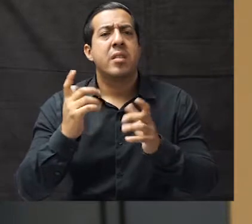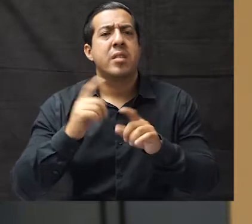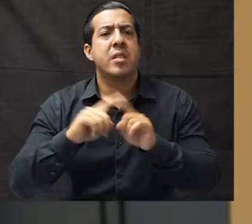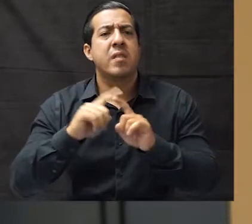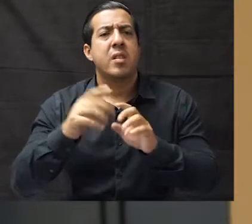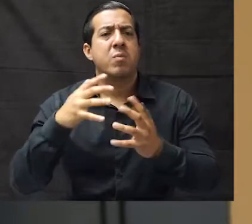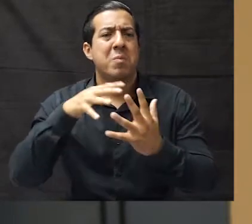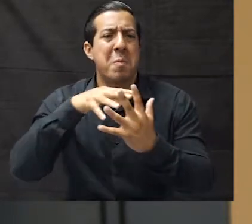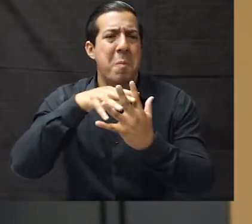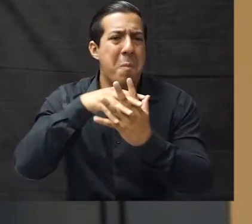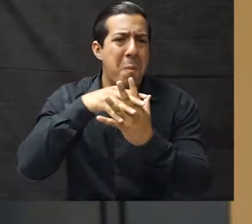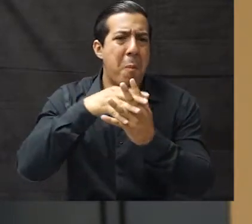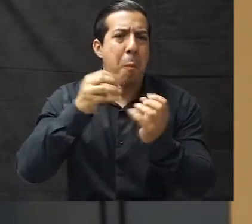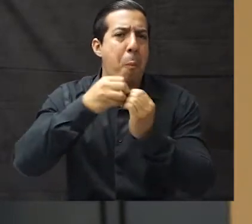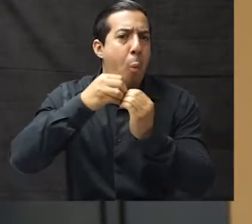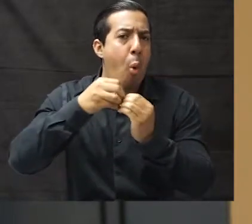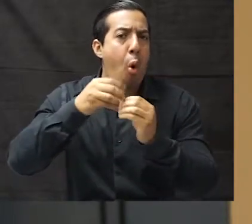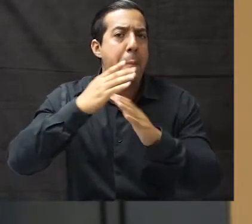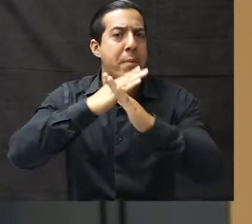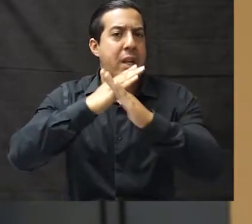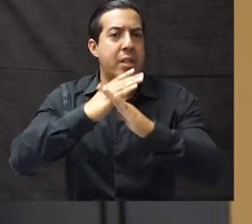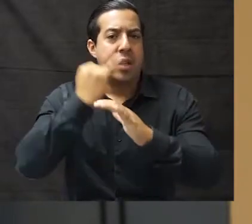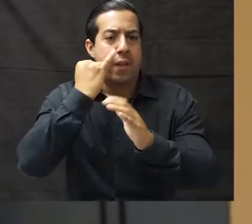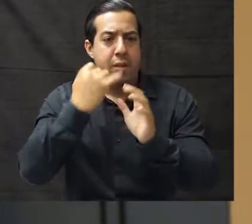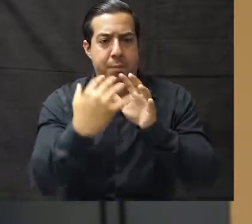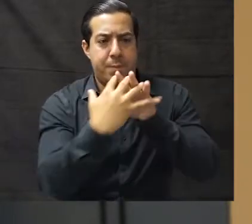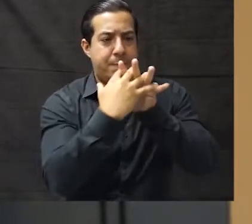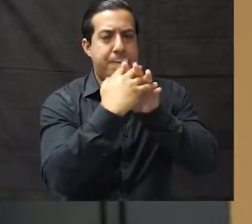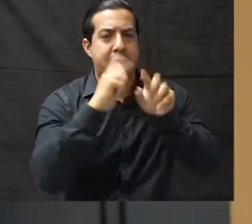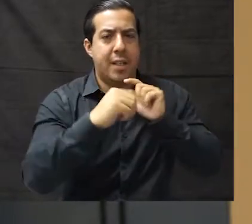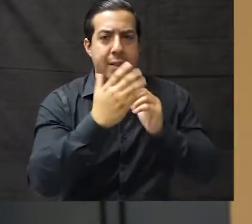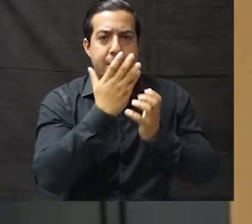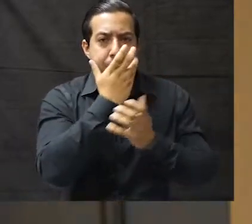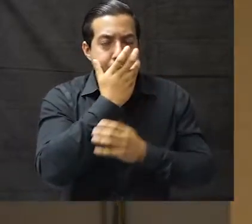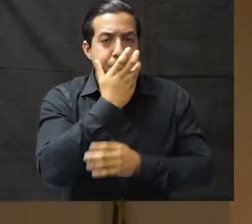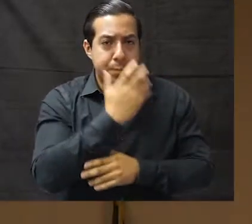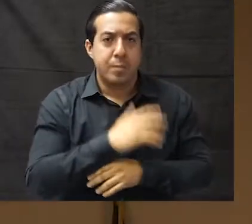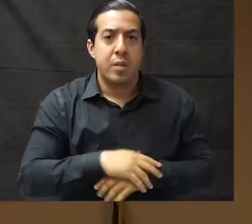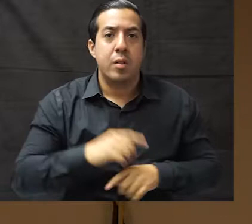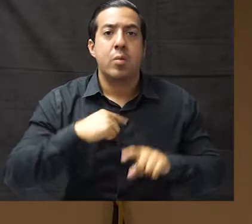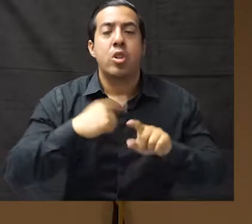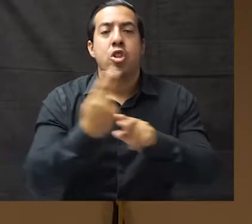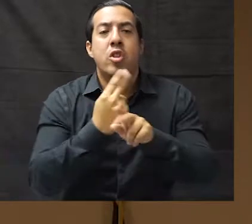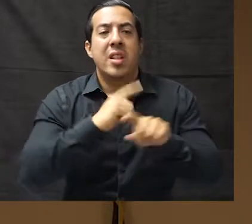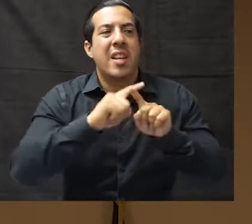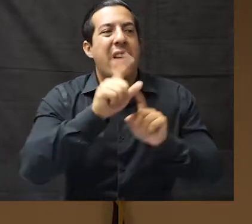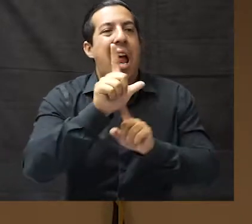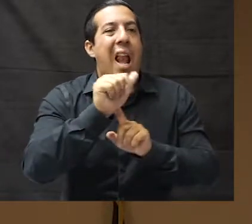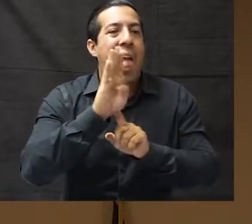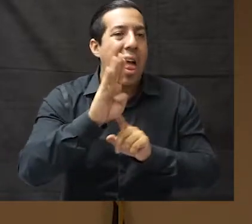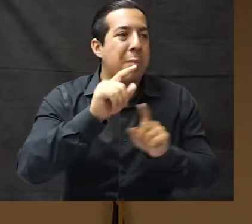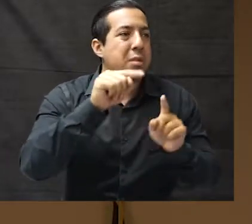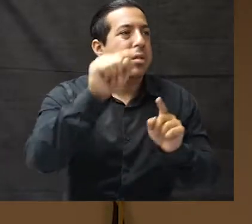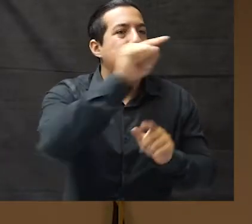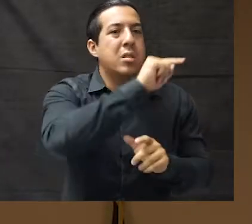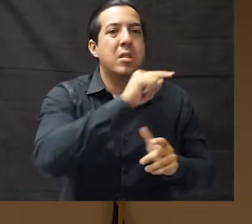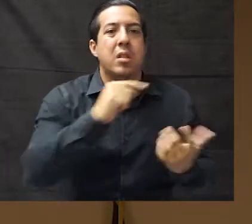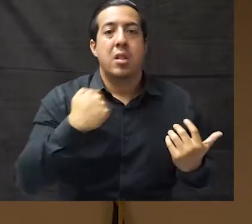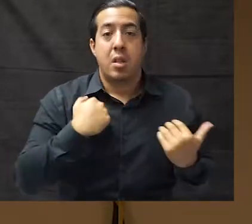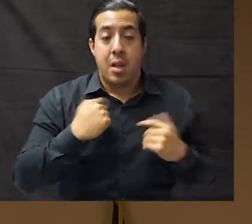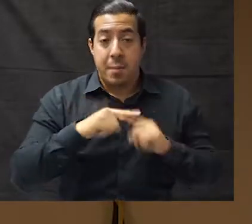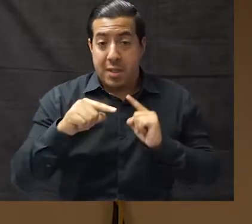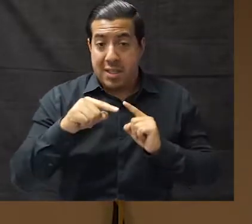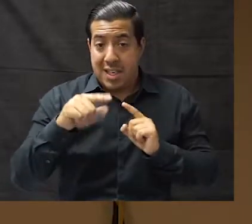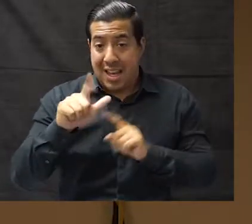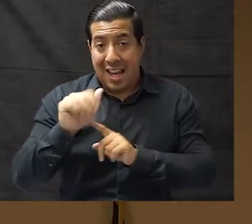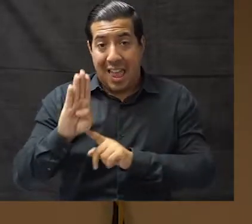naloxone scattered throughout the lab. So that if somebody comes in contact with one of these high-potency drugs, we can continuously dose